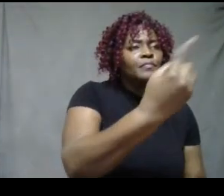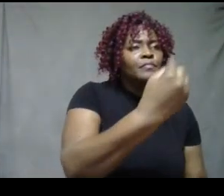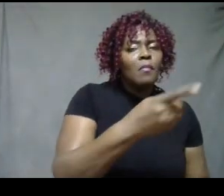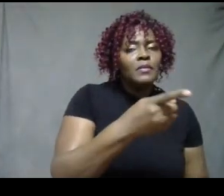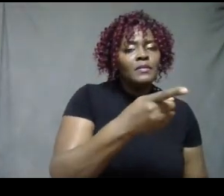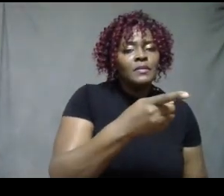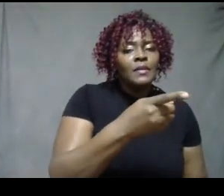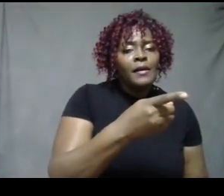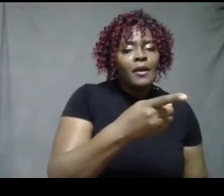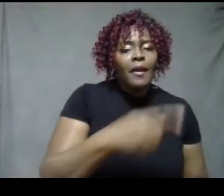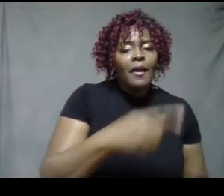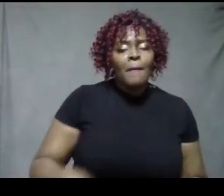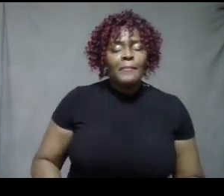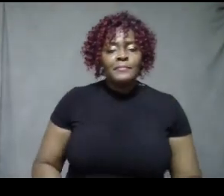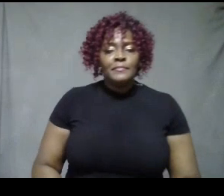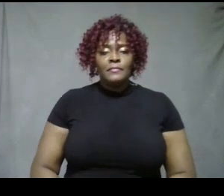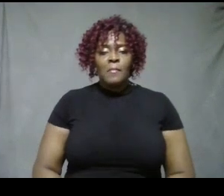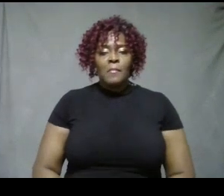Begin when you're ready.